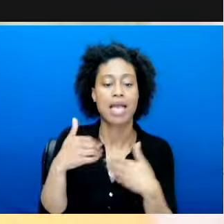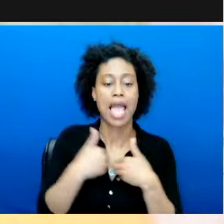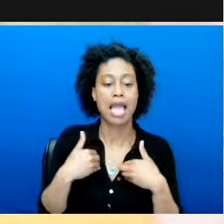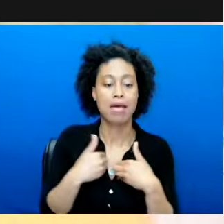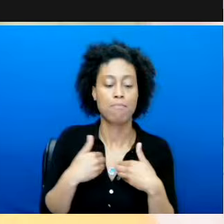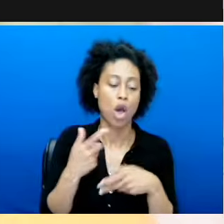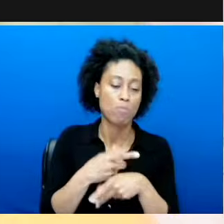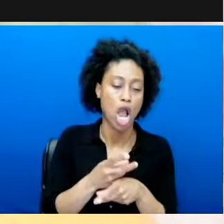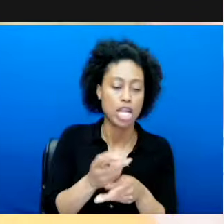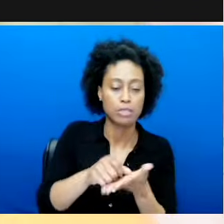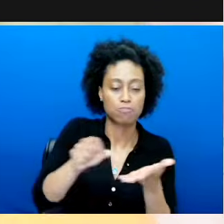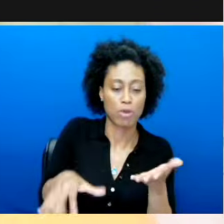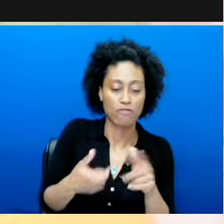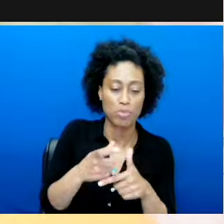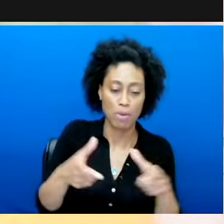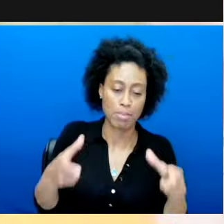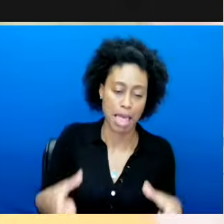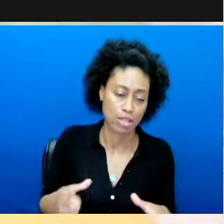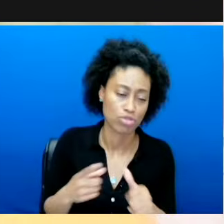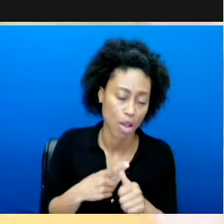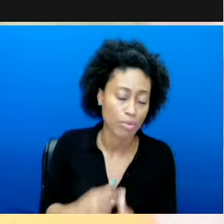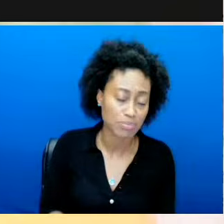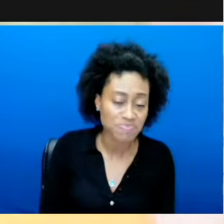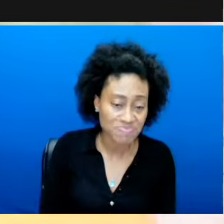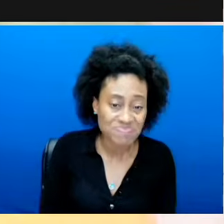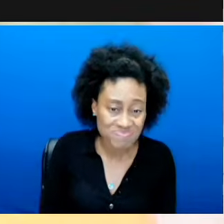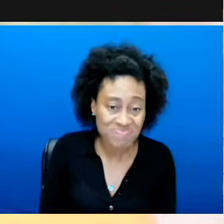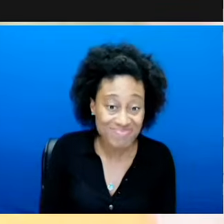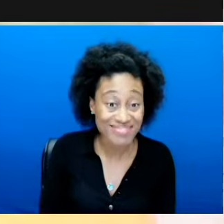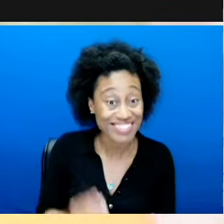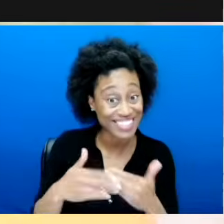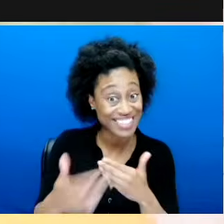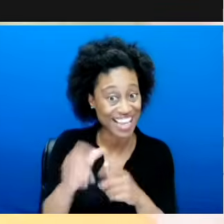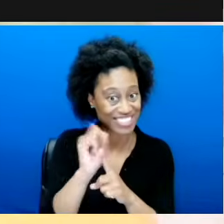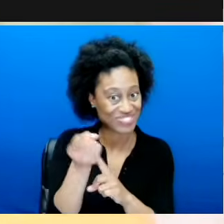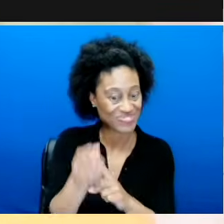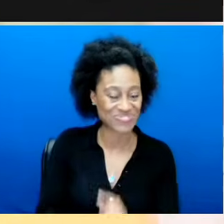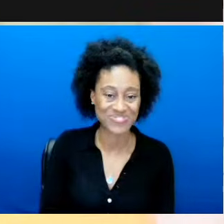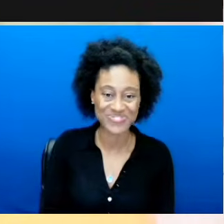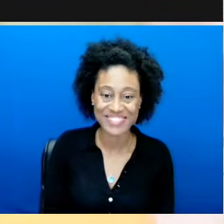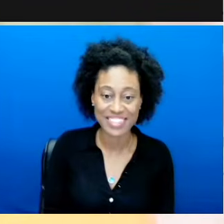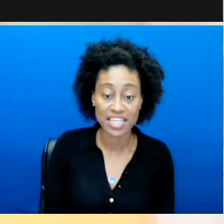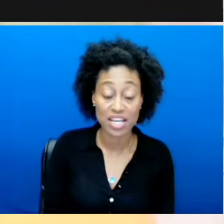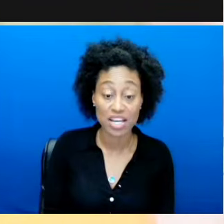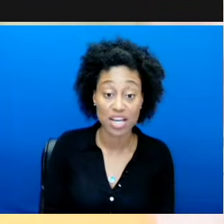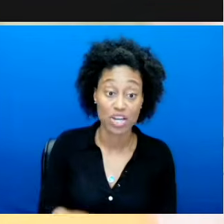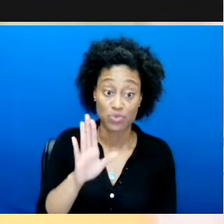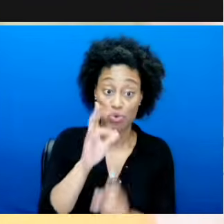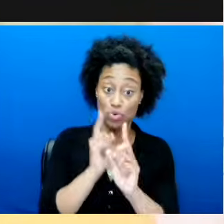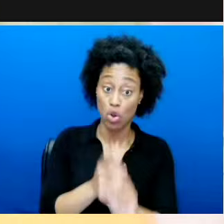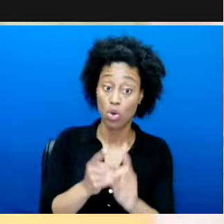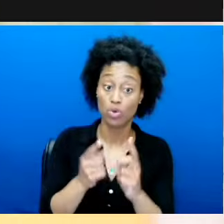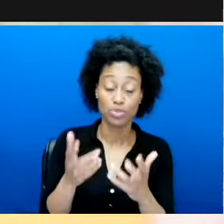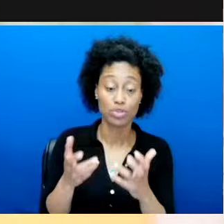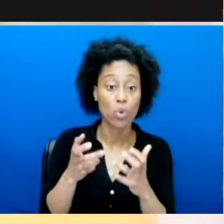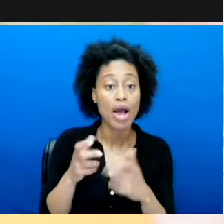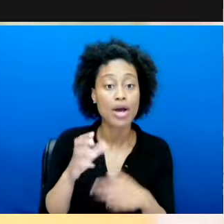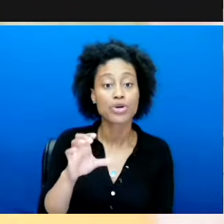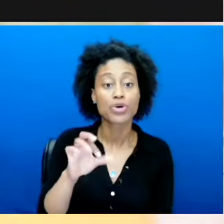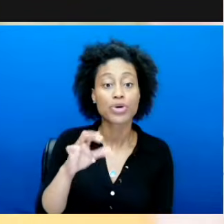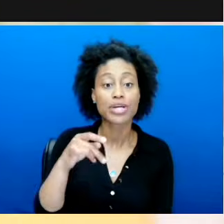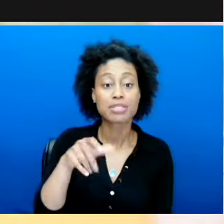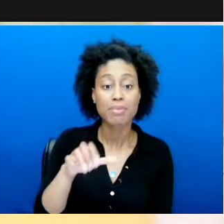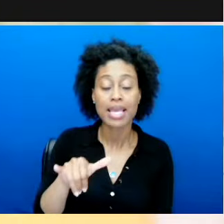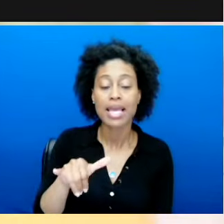plate. All right, on to our next scenario. So, your goal is that you want a crispy,